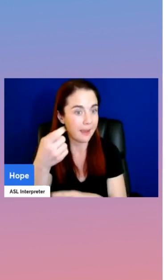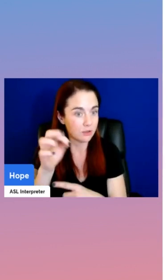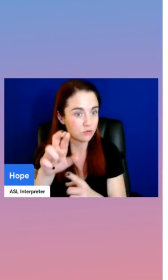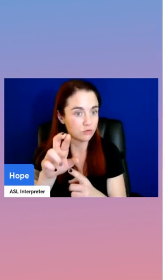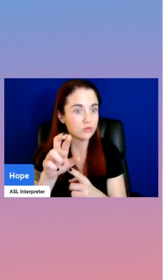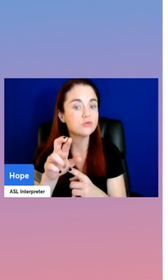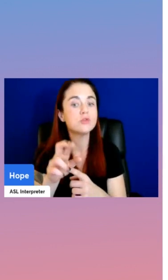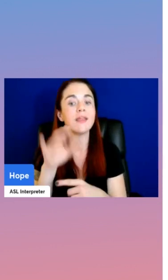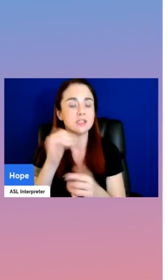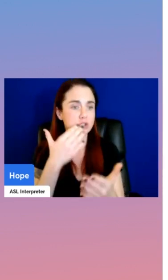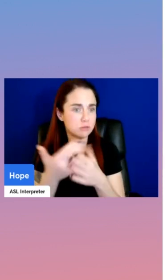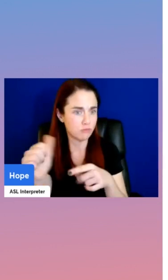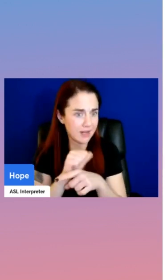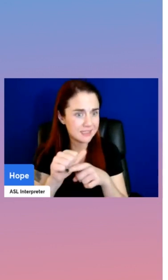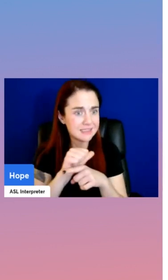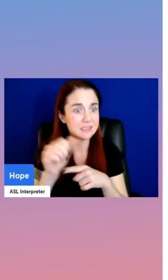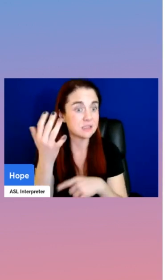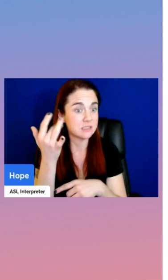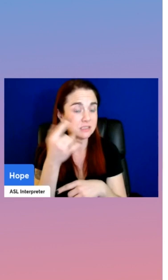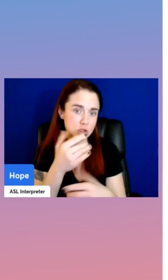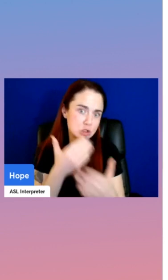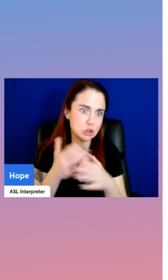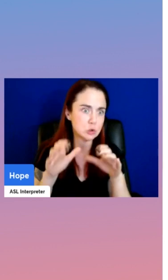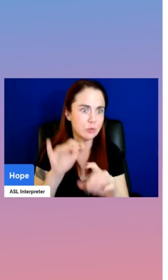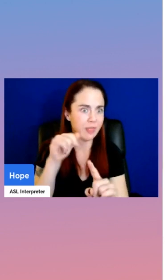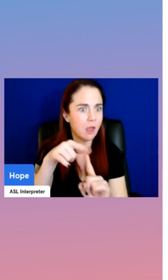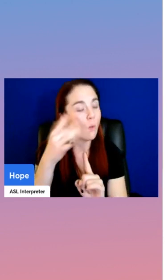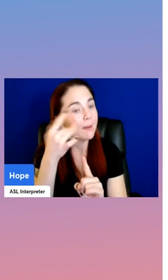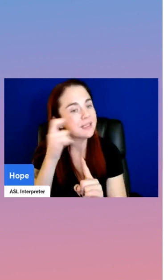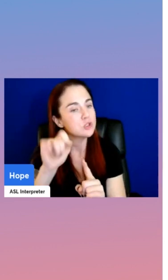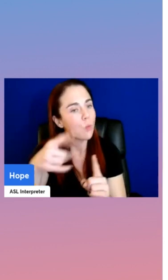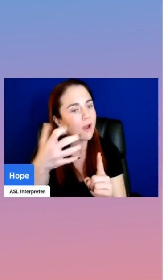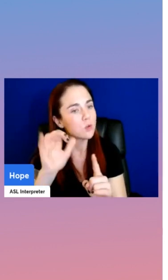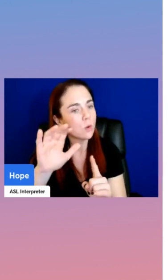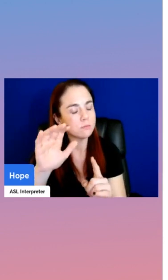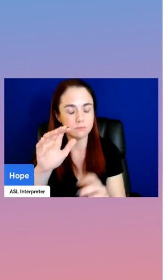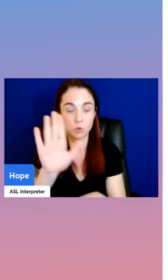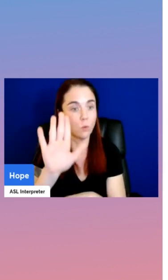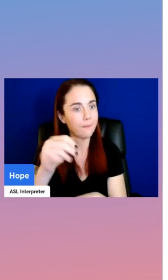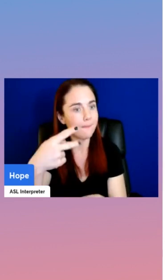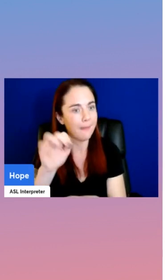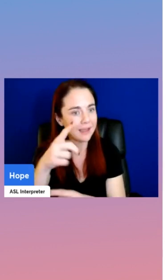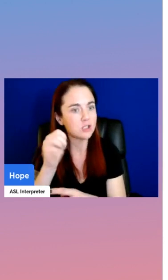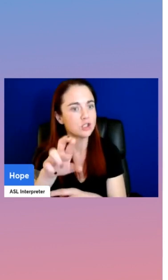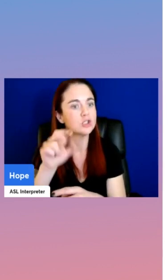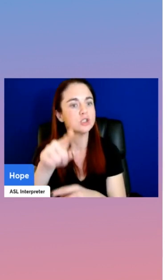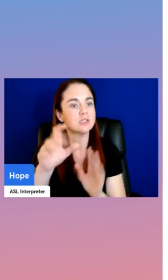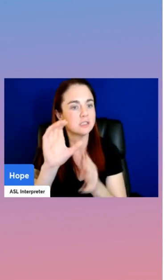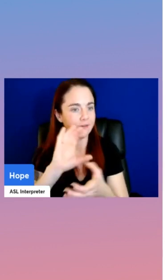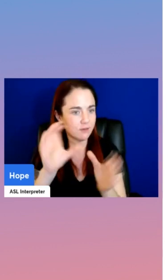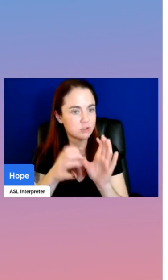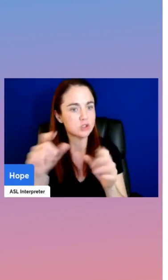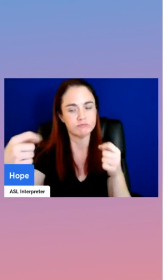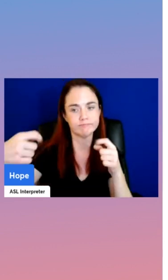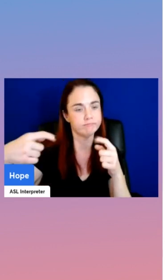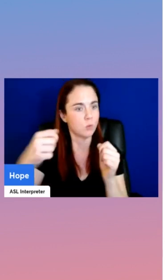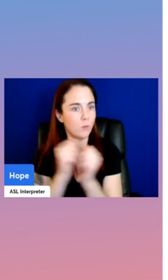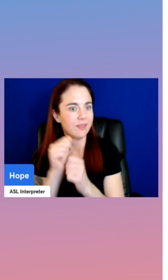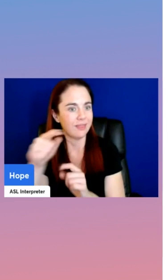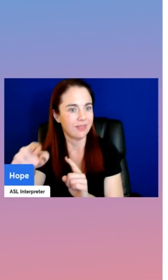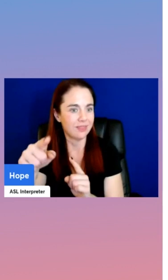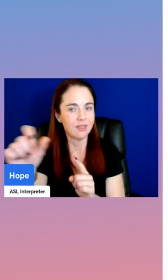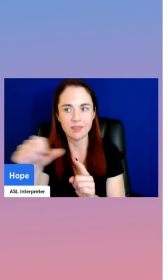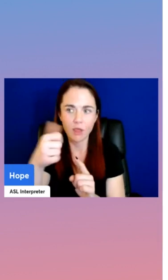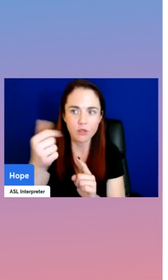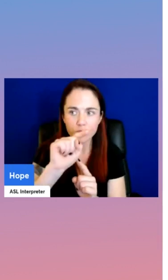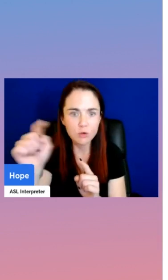this is a good practice because you want your Packer configurations to be able to talk with HCP with a dedicated service principal, which is not shared with other